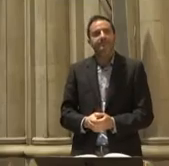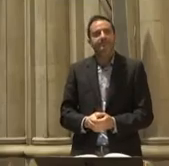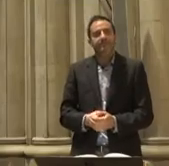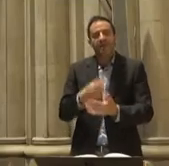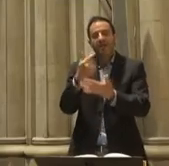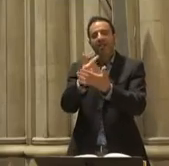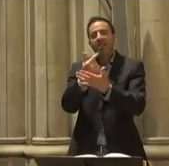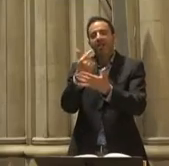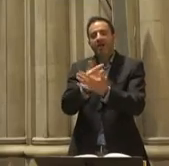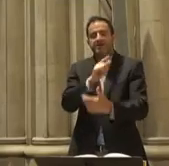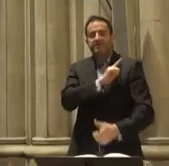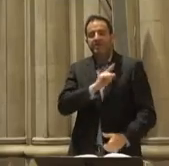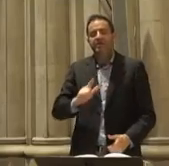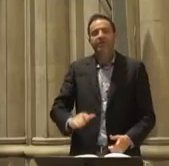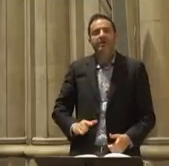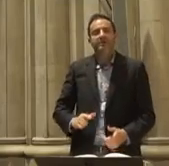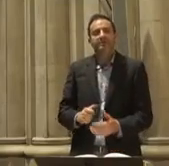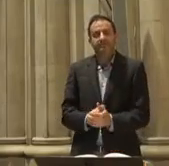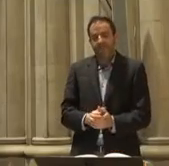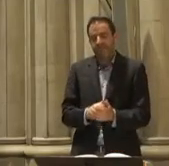The Gospel of the Lord.